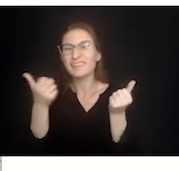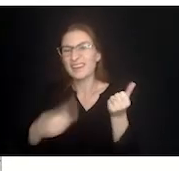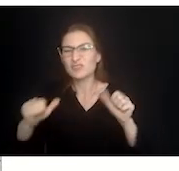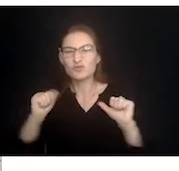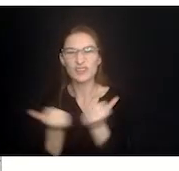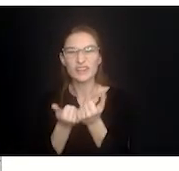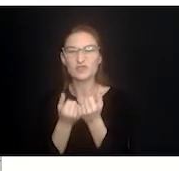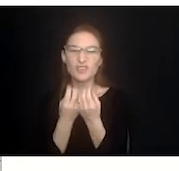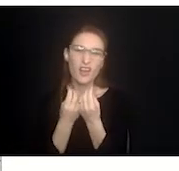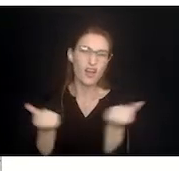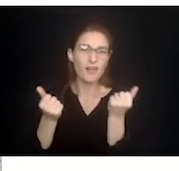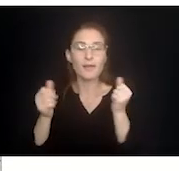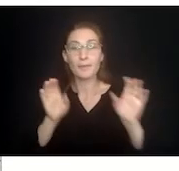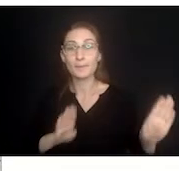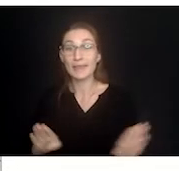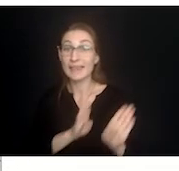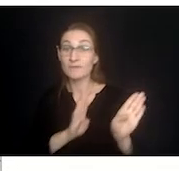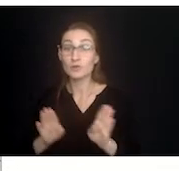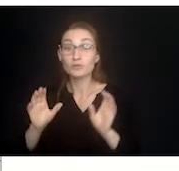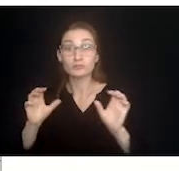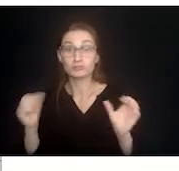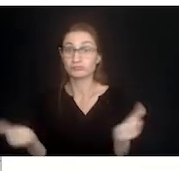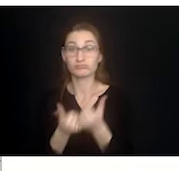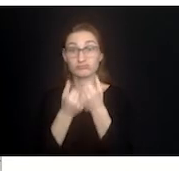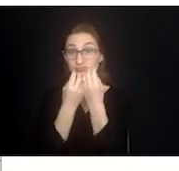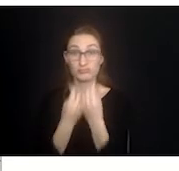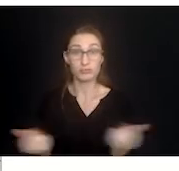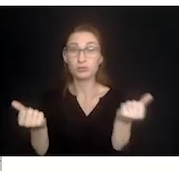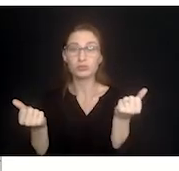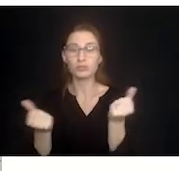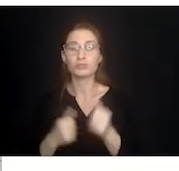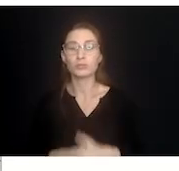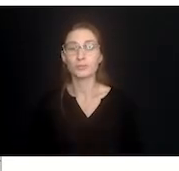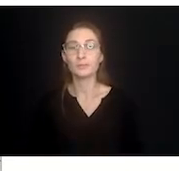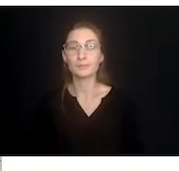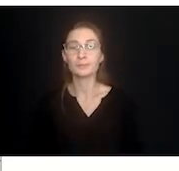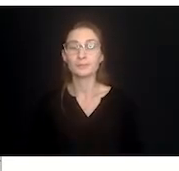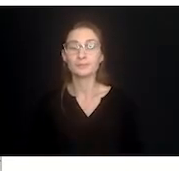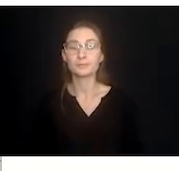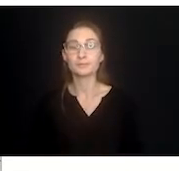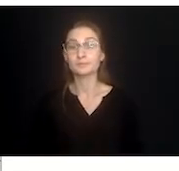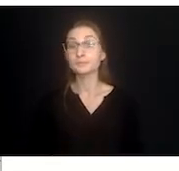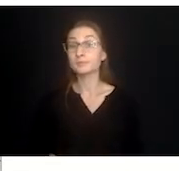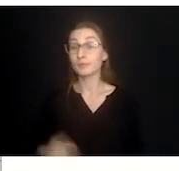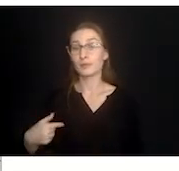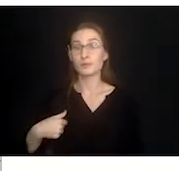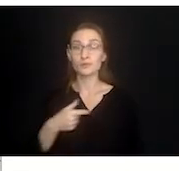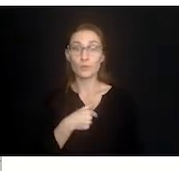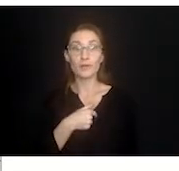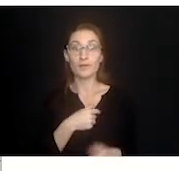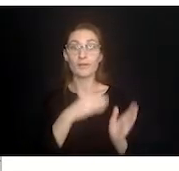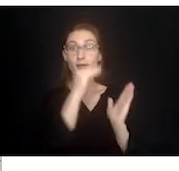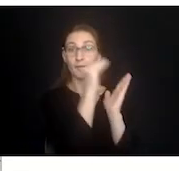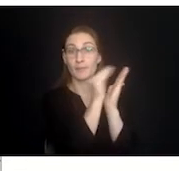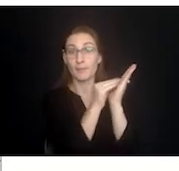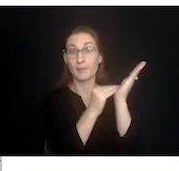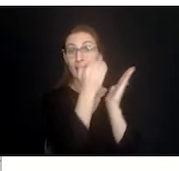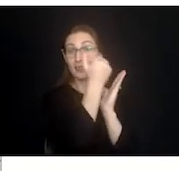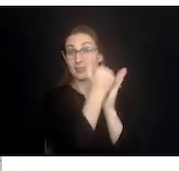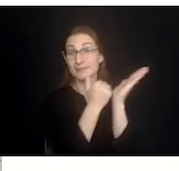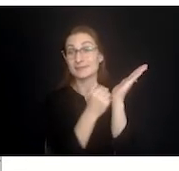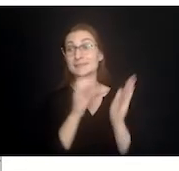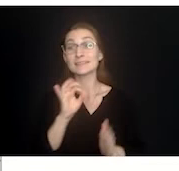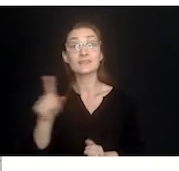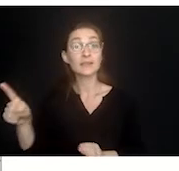challenging behavior. So in this form, you'll note that we collect words Richie is learning to use, both unprompted and prompted. We keep a